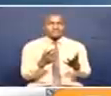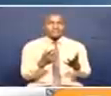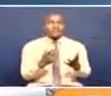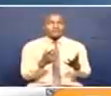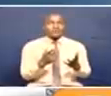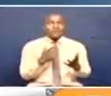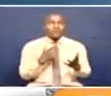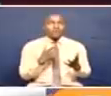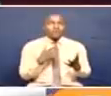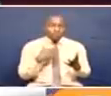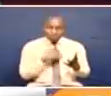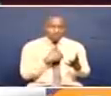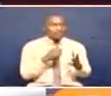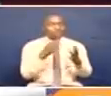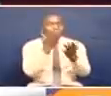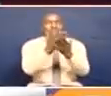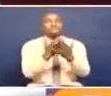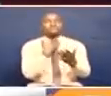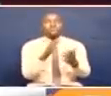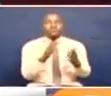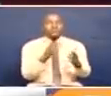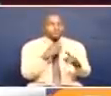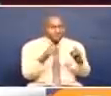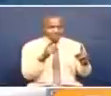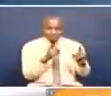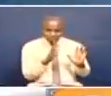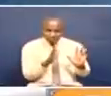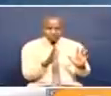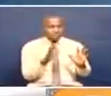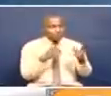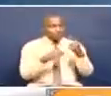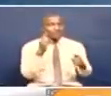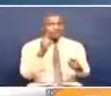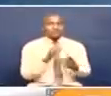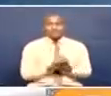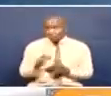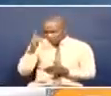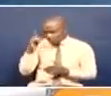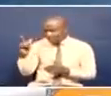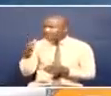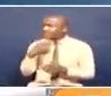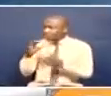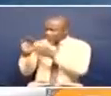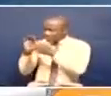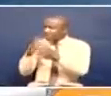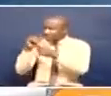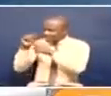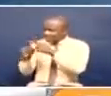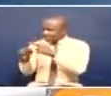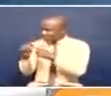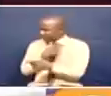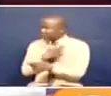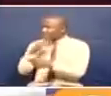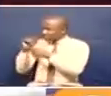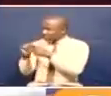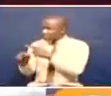not ready with the petition. We're ready to win this election. Before I take a quick break, let me ask you this. Do these guys, you think they want a coalition government? Do they want Nusim Kate? Is that what they're pushing for? I